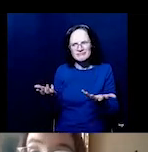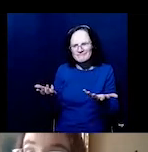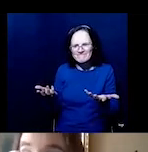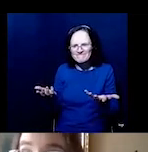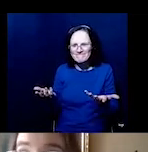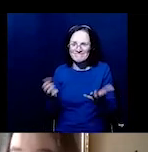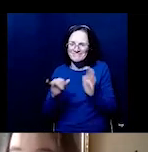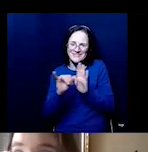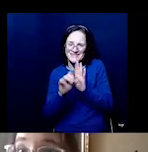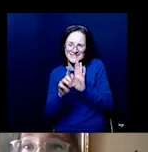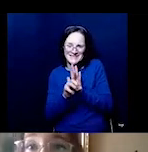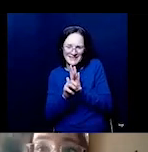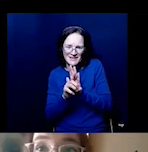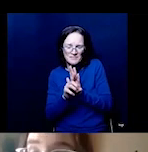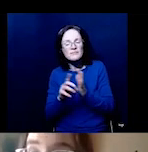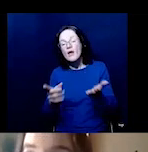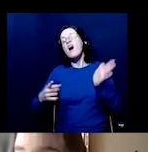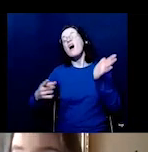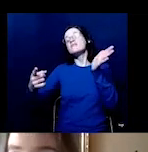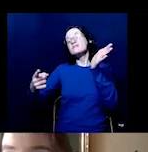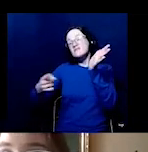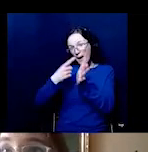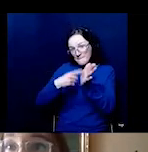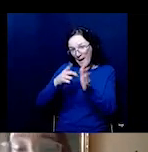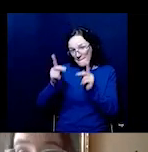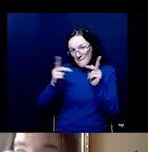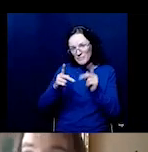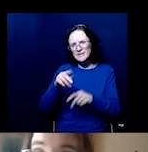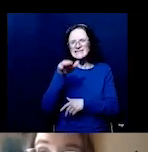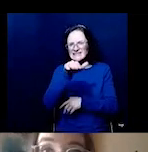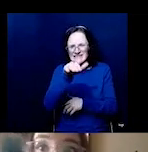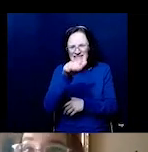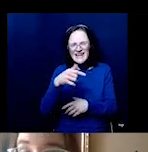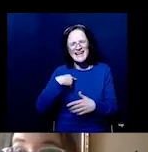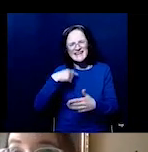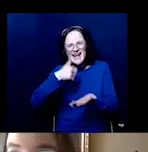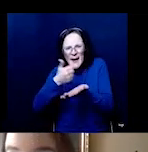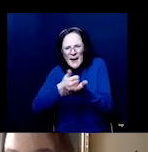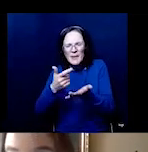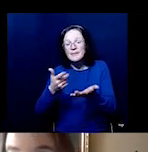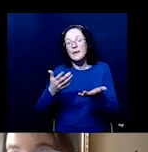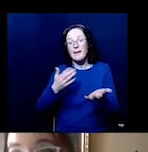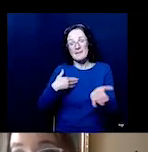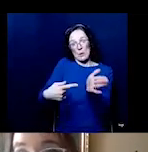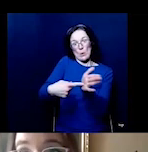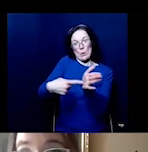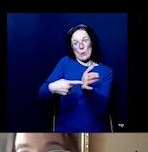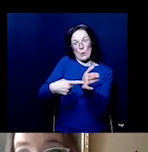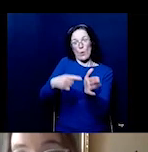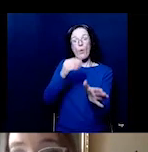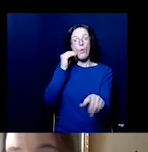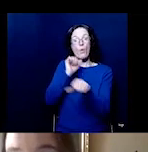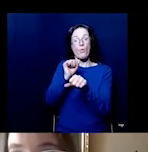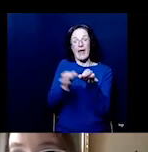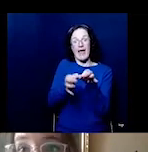for accommodations all the time to extend your deadline for an assignment, or right now we all have the accommodation of not